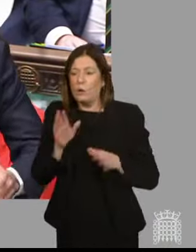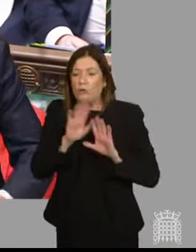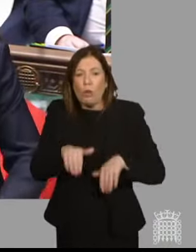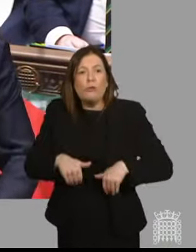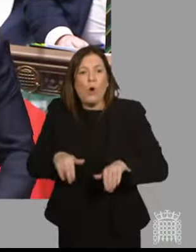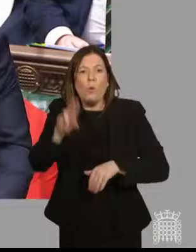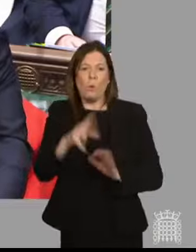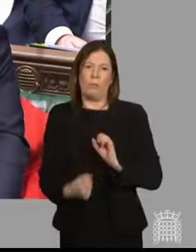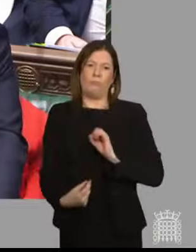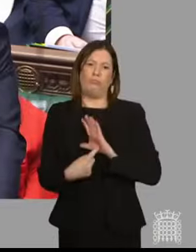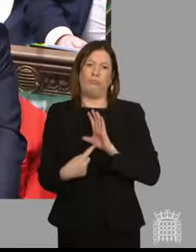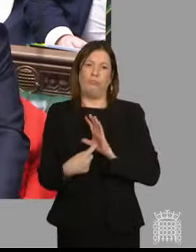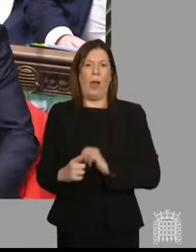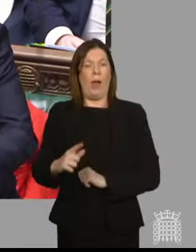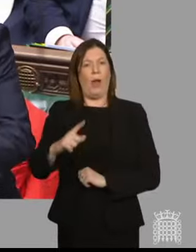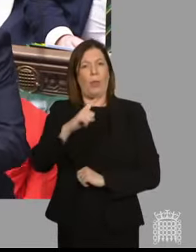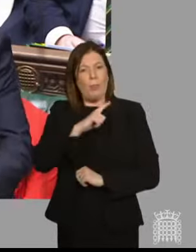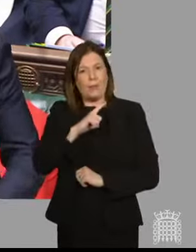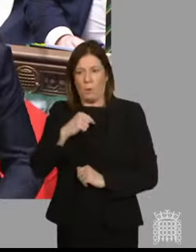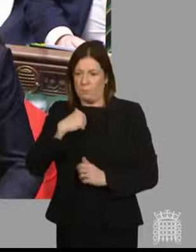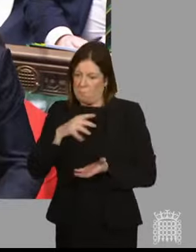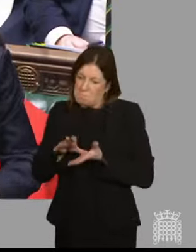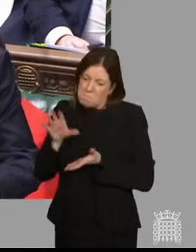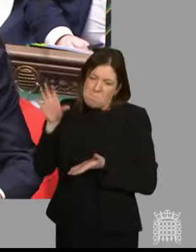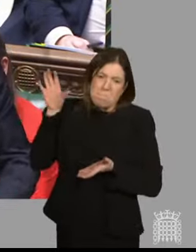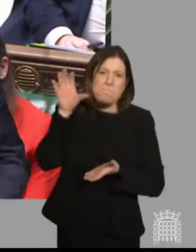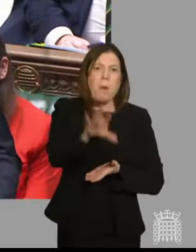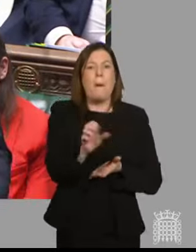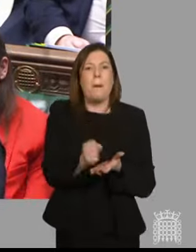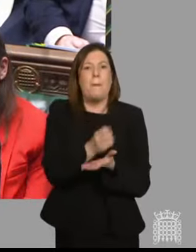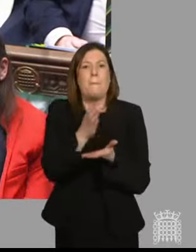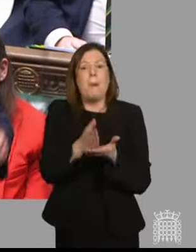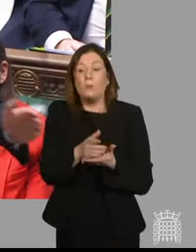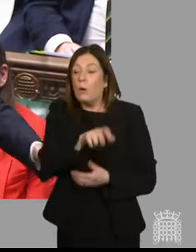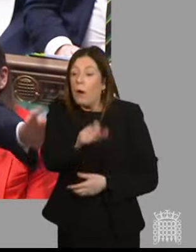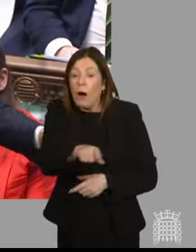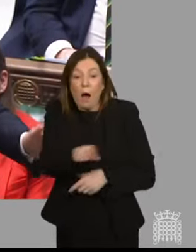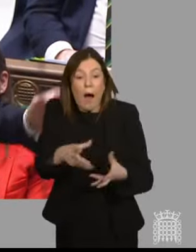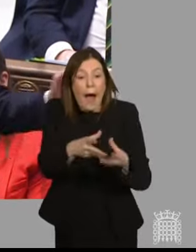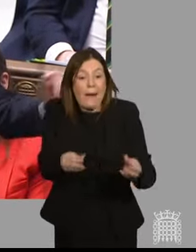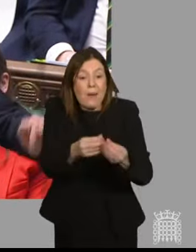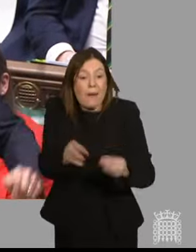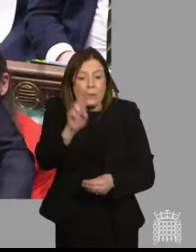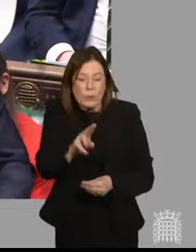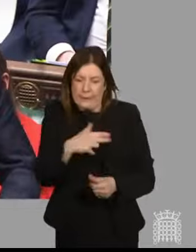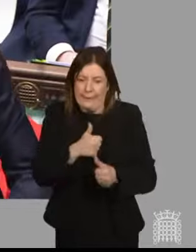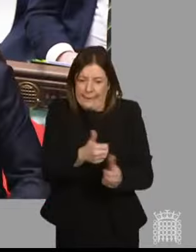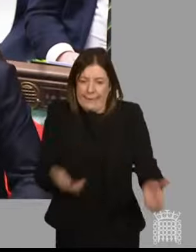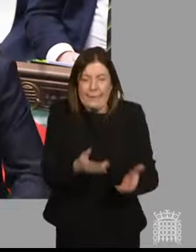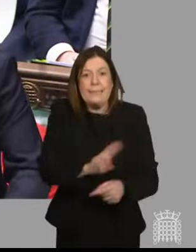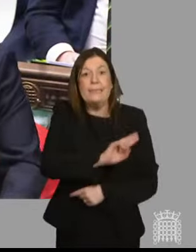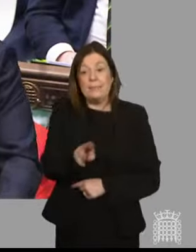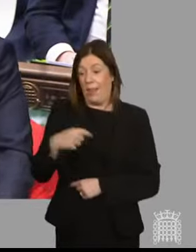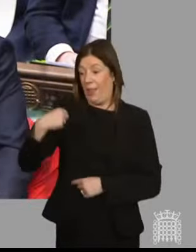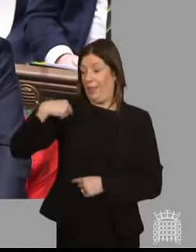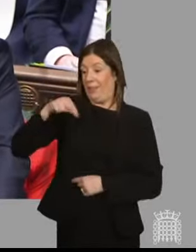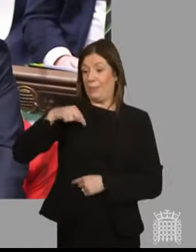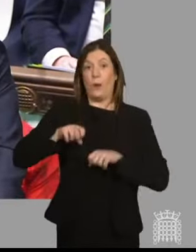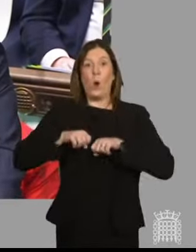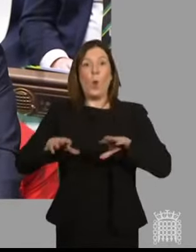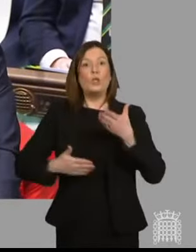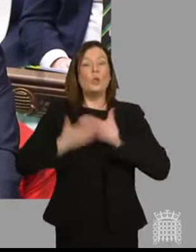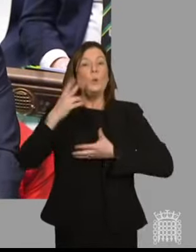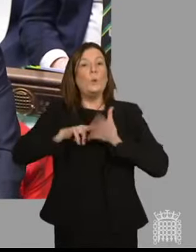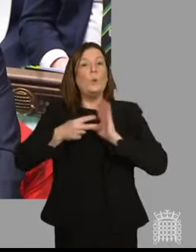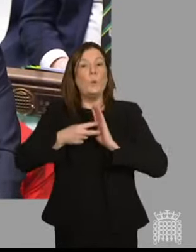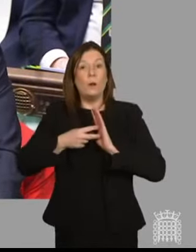to provide support for absent pupils. We launched a national campaign, and just this week we've doubled the number of attendance hubs to support over 1,000 at the